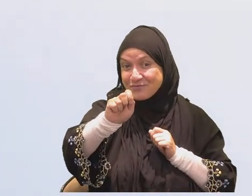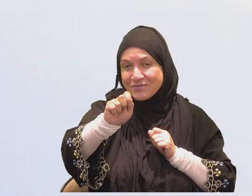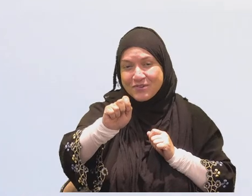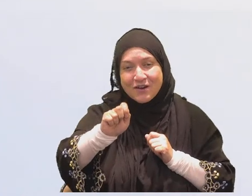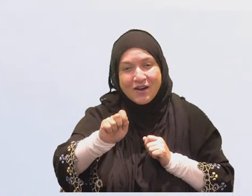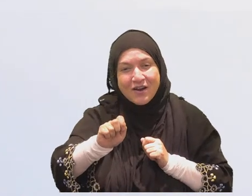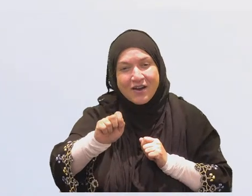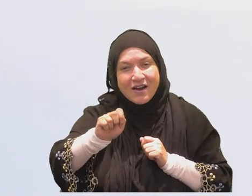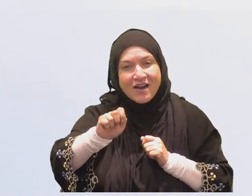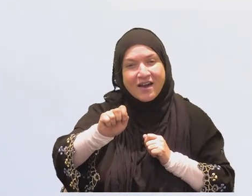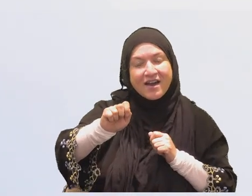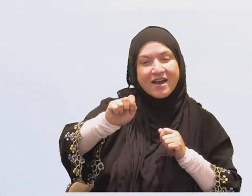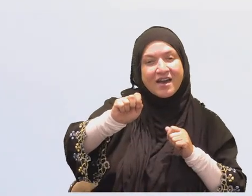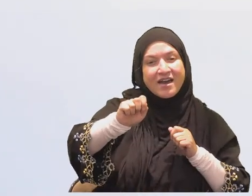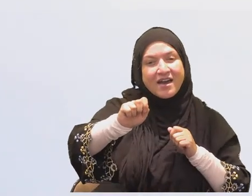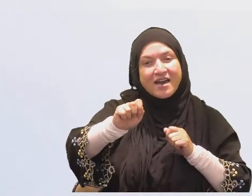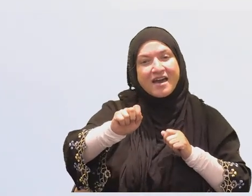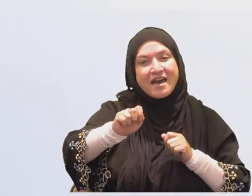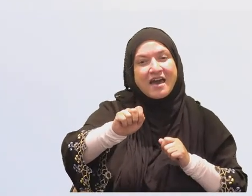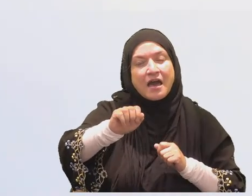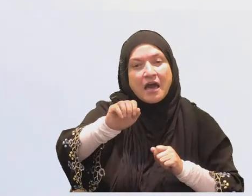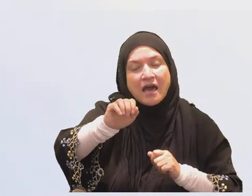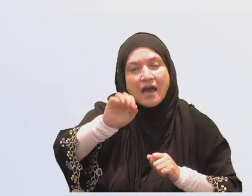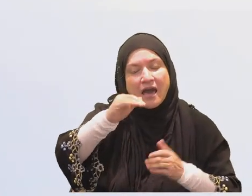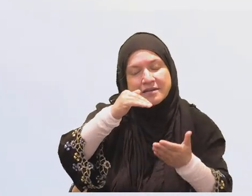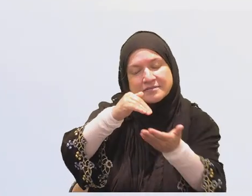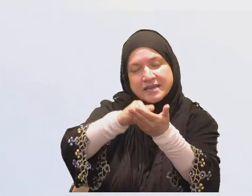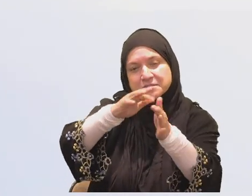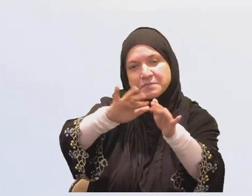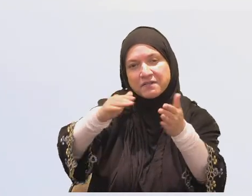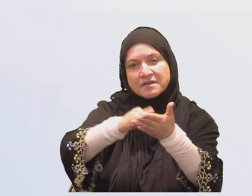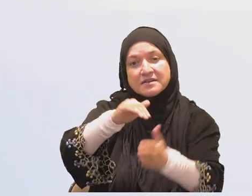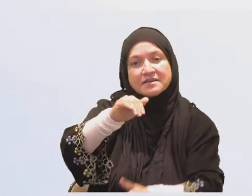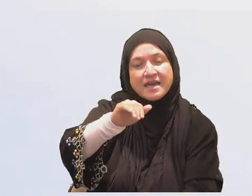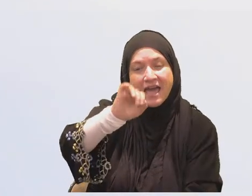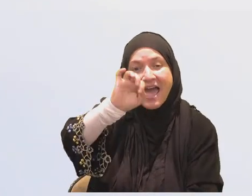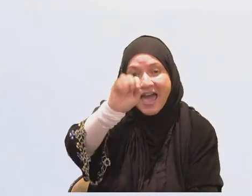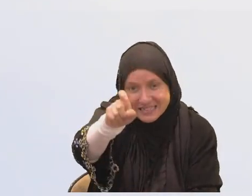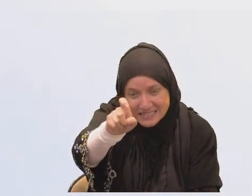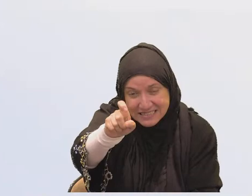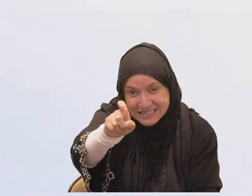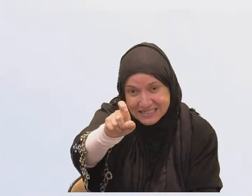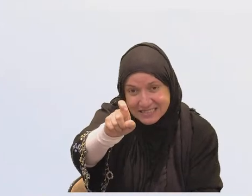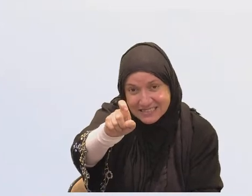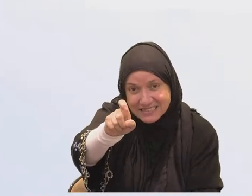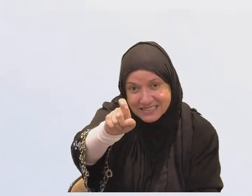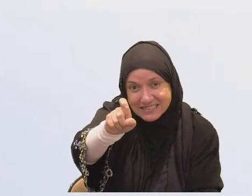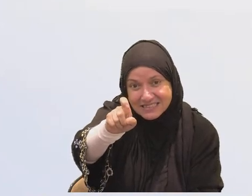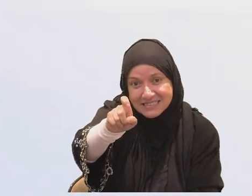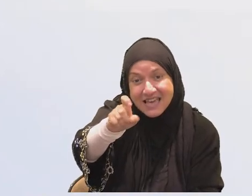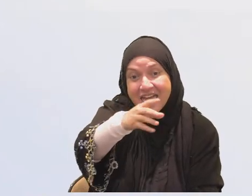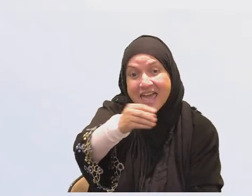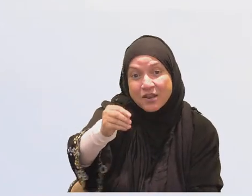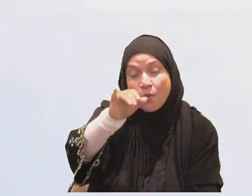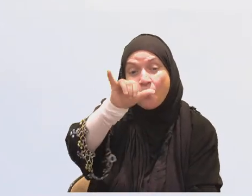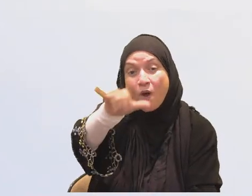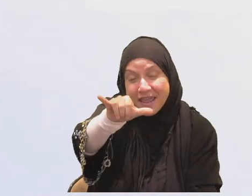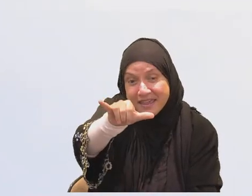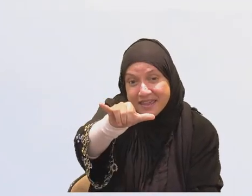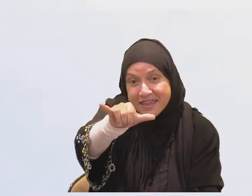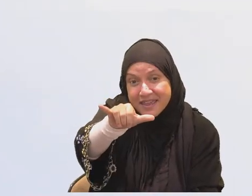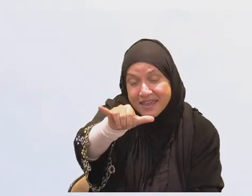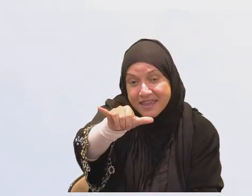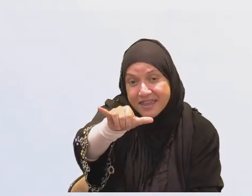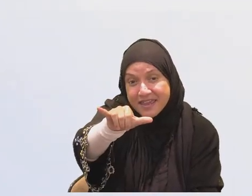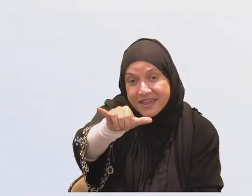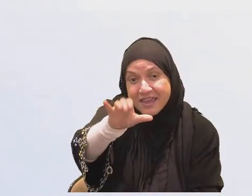which is leading to an entirely new branch of medicine. And that's why they're trying to force our children